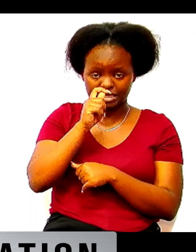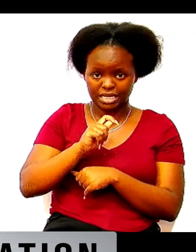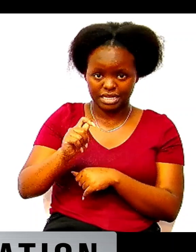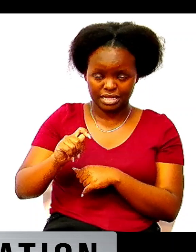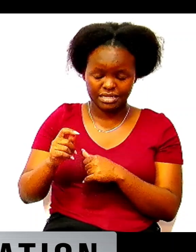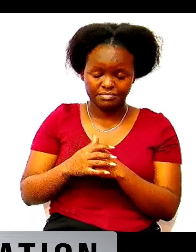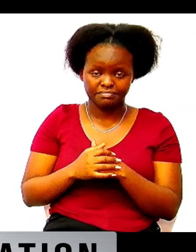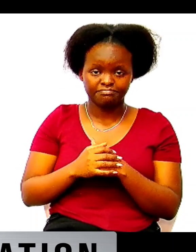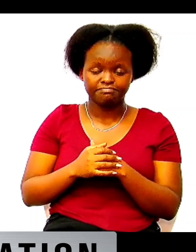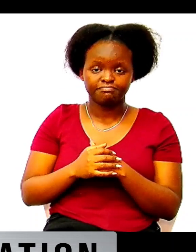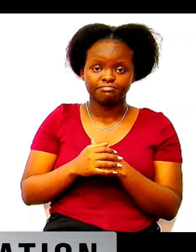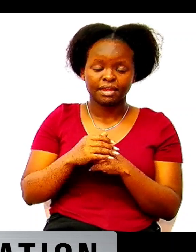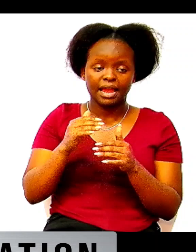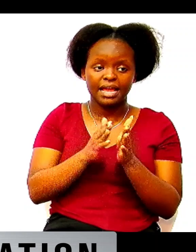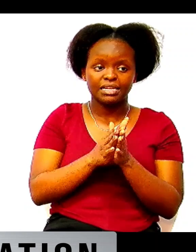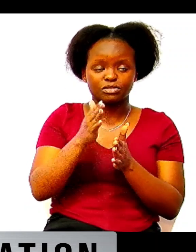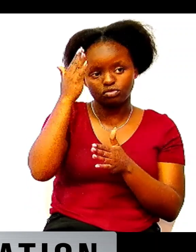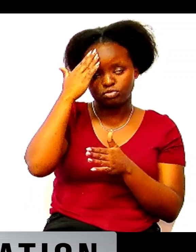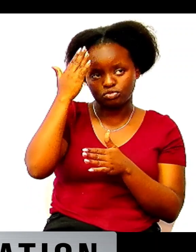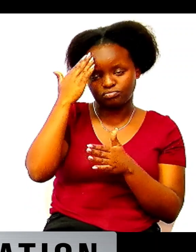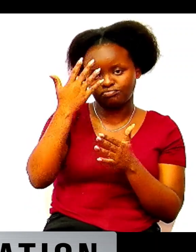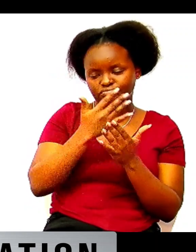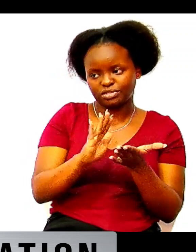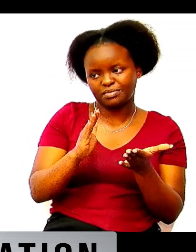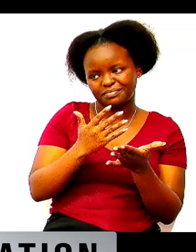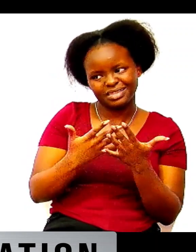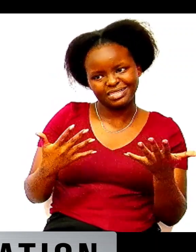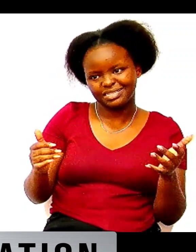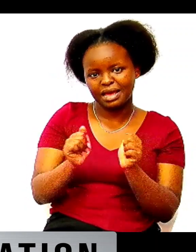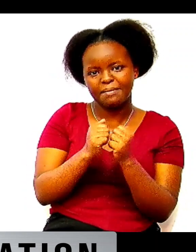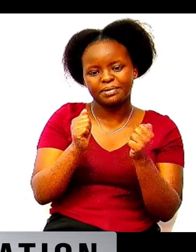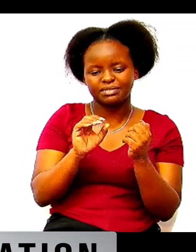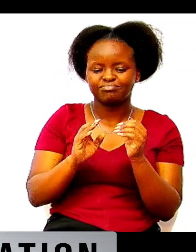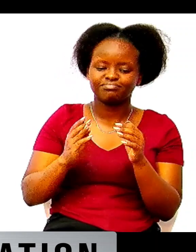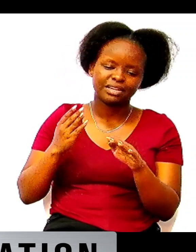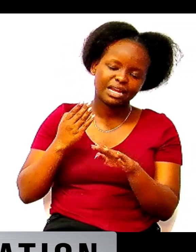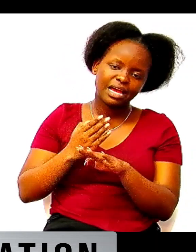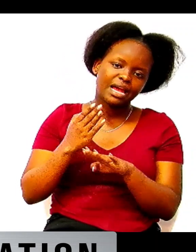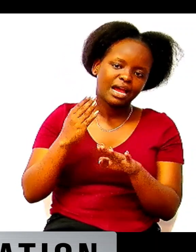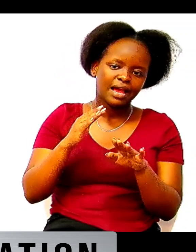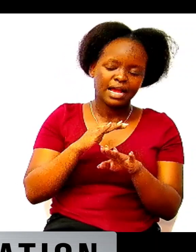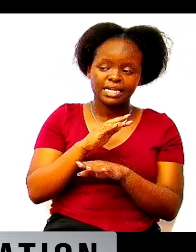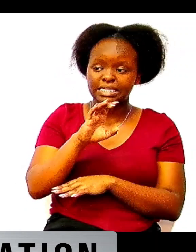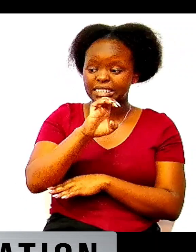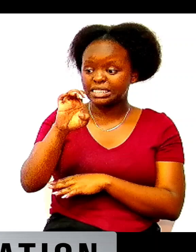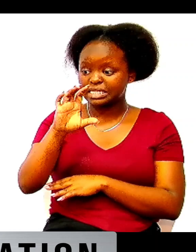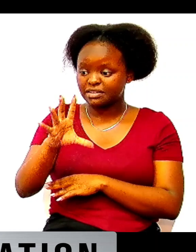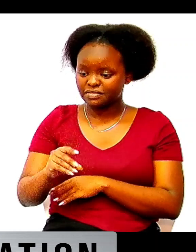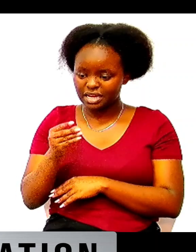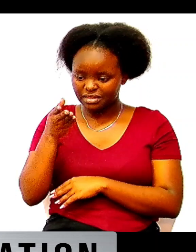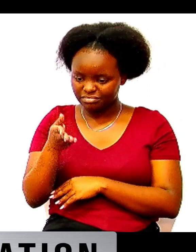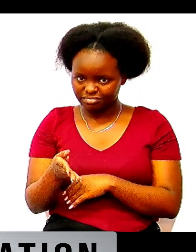Tanzania. Yes. And you know all these things are things that happen across East Africa. So when you see